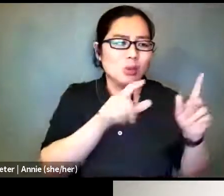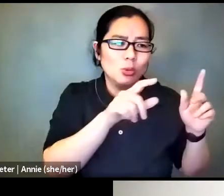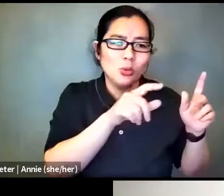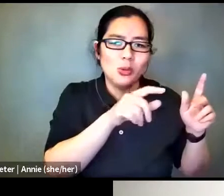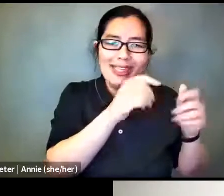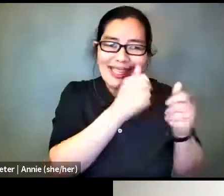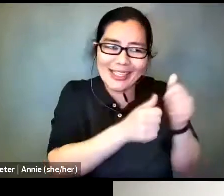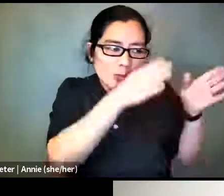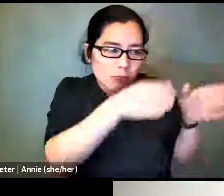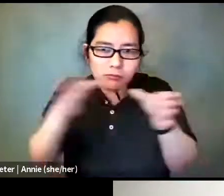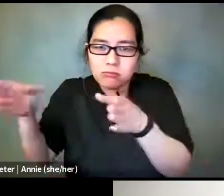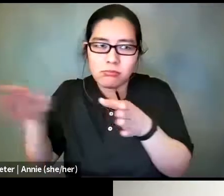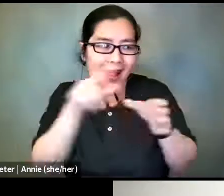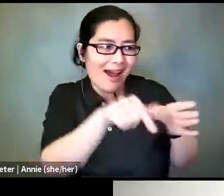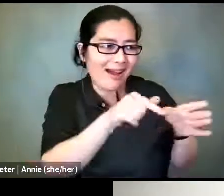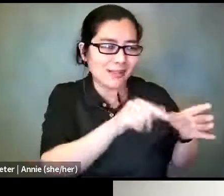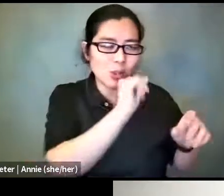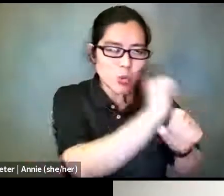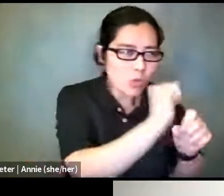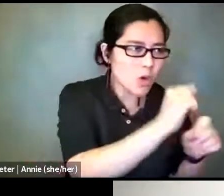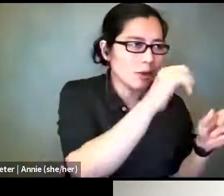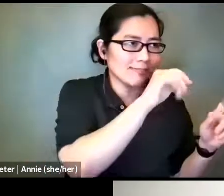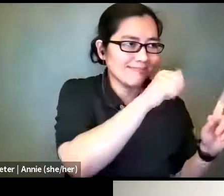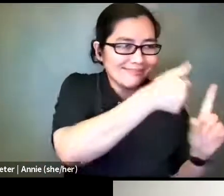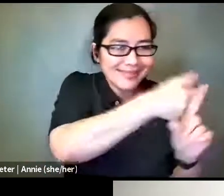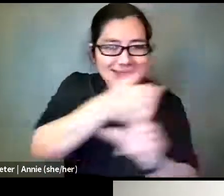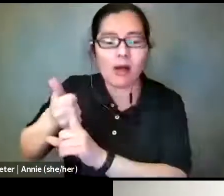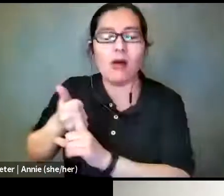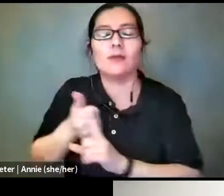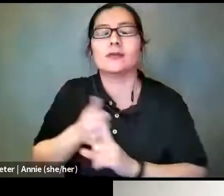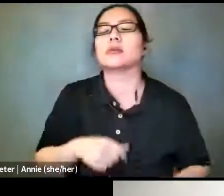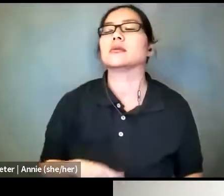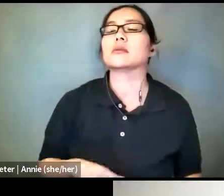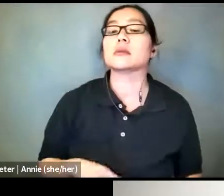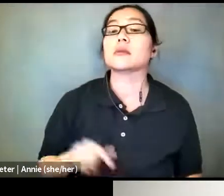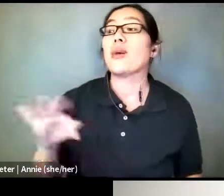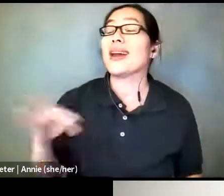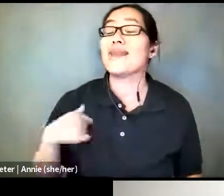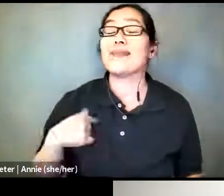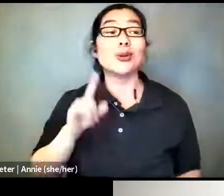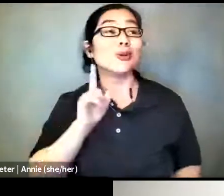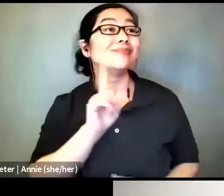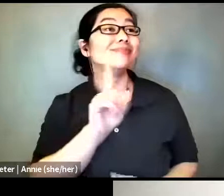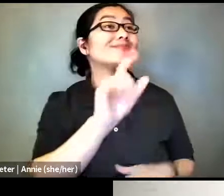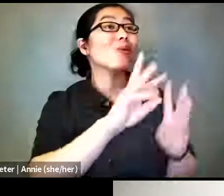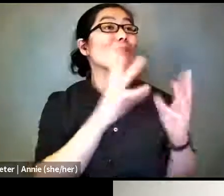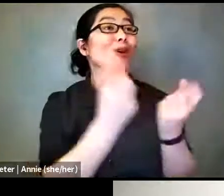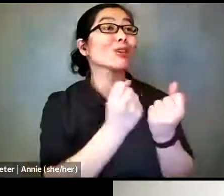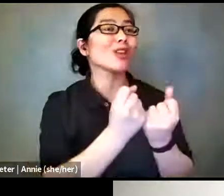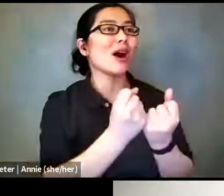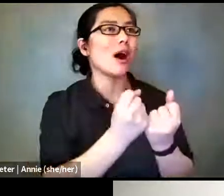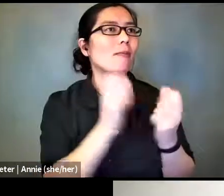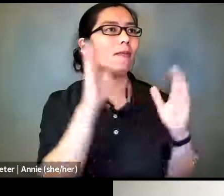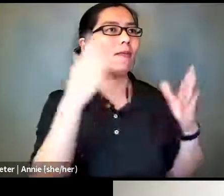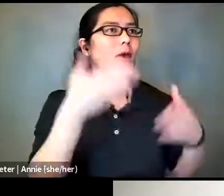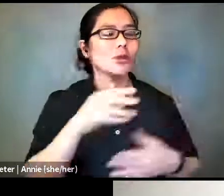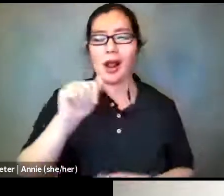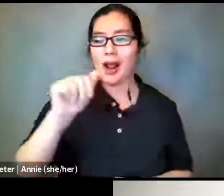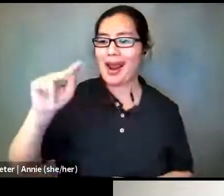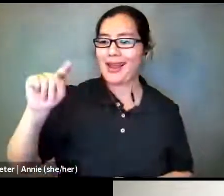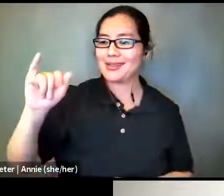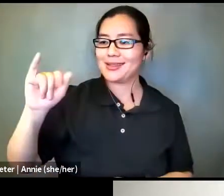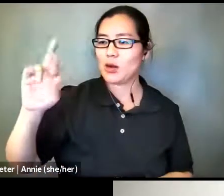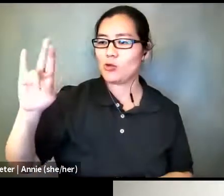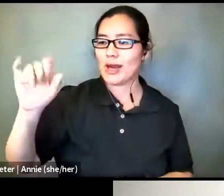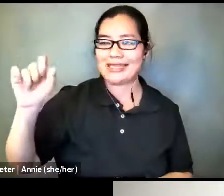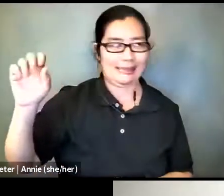you feel like you're being called racist when you're coming to a workshop around anti-racism, then there is something in